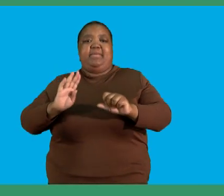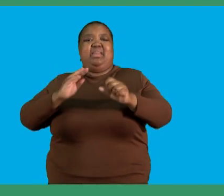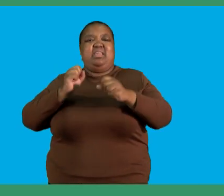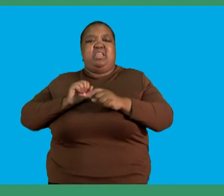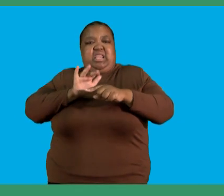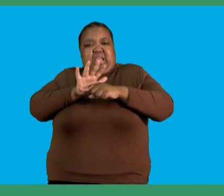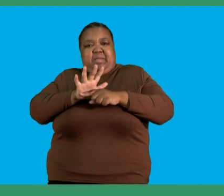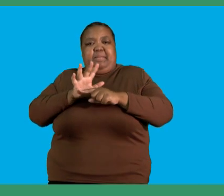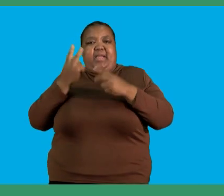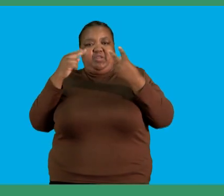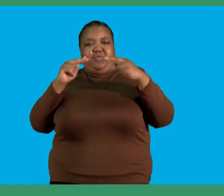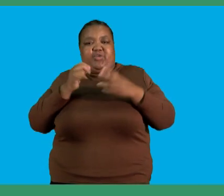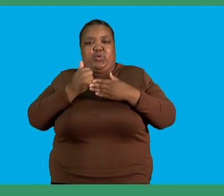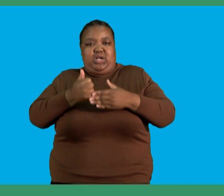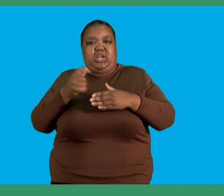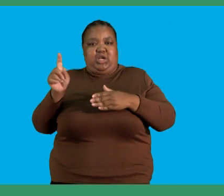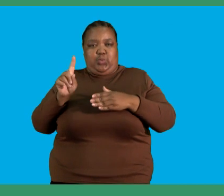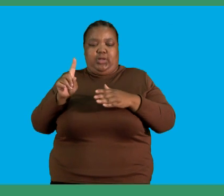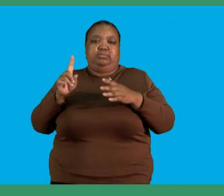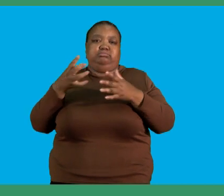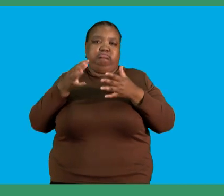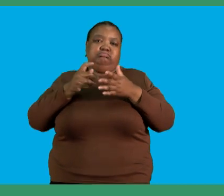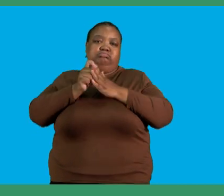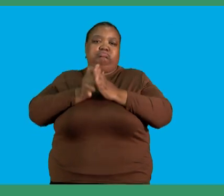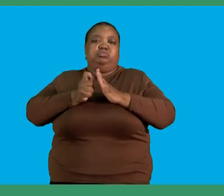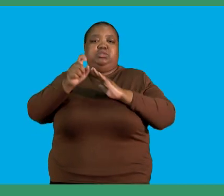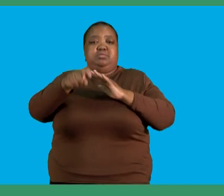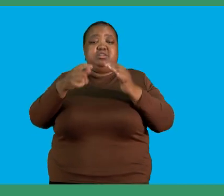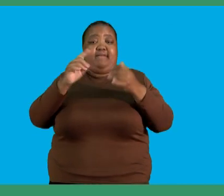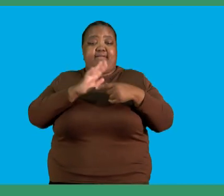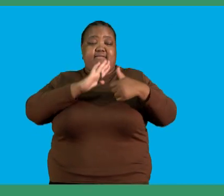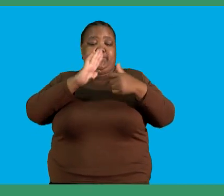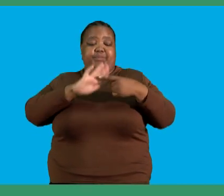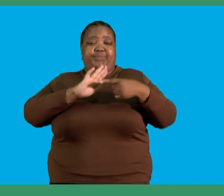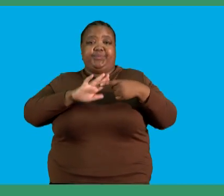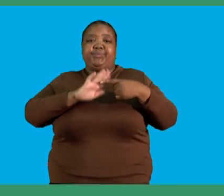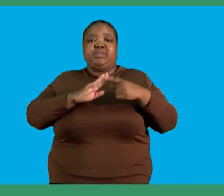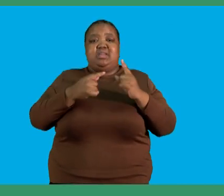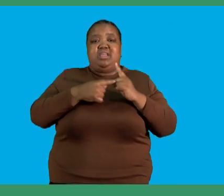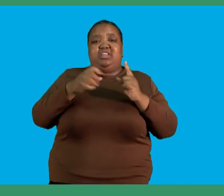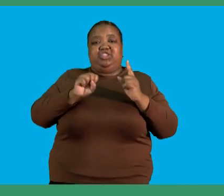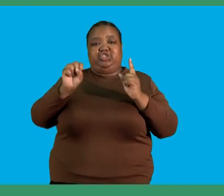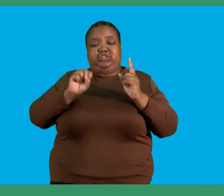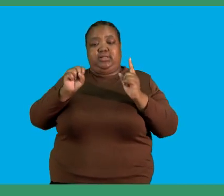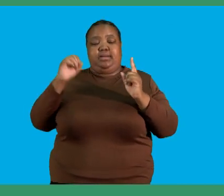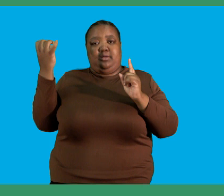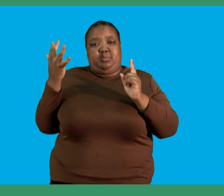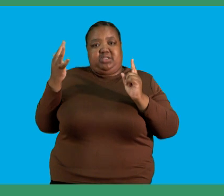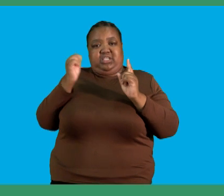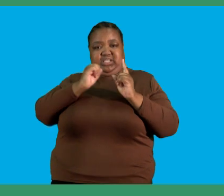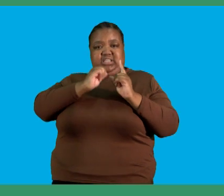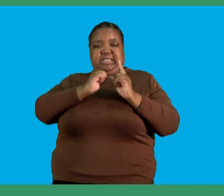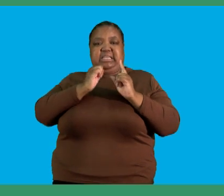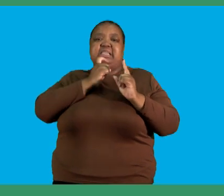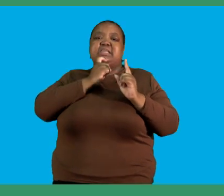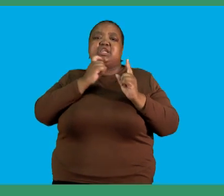A. Now, the first part here is to identify the visual aid that Mr. Chabalala used in his